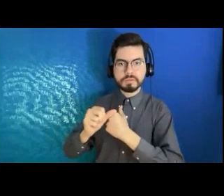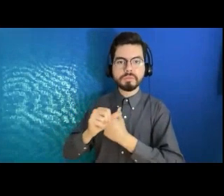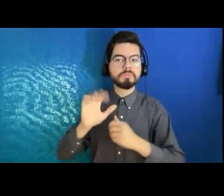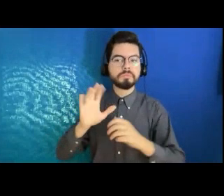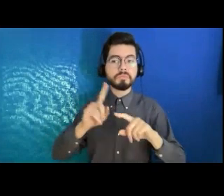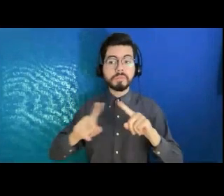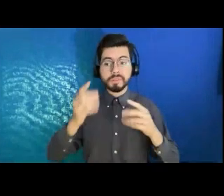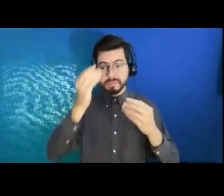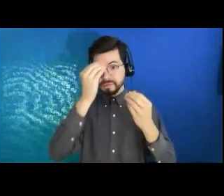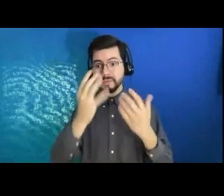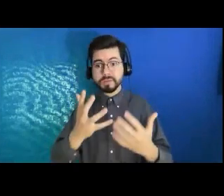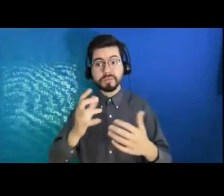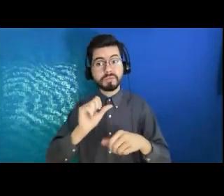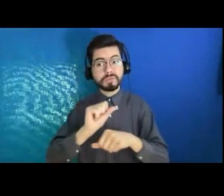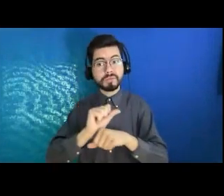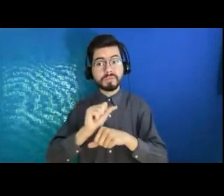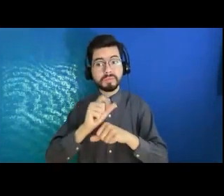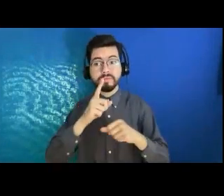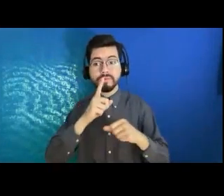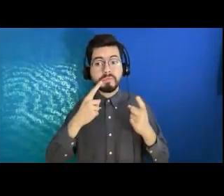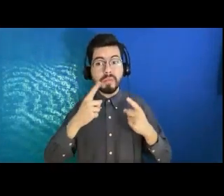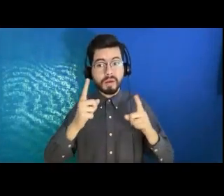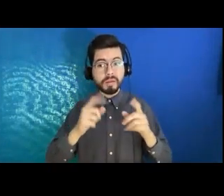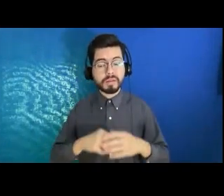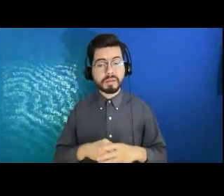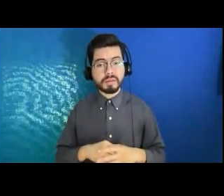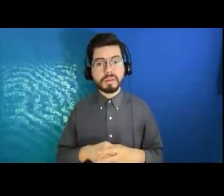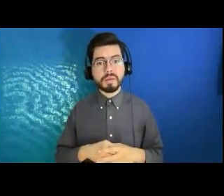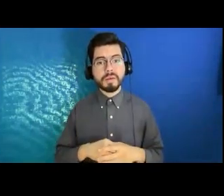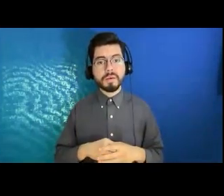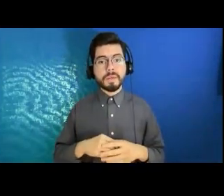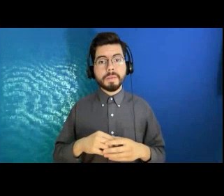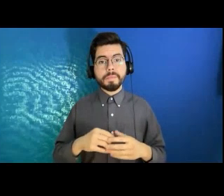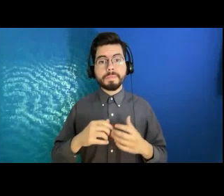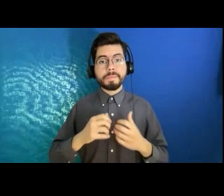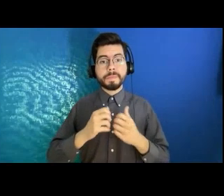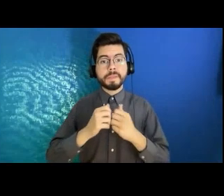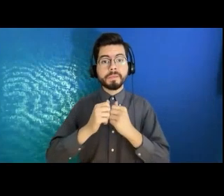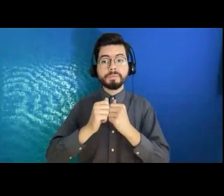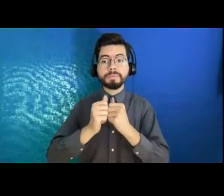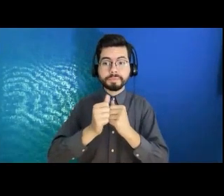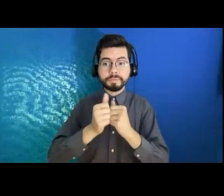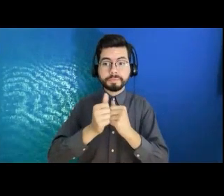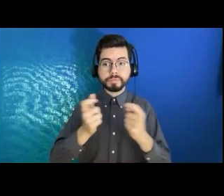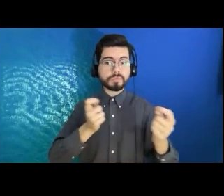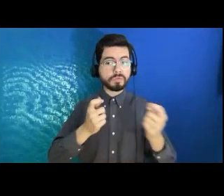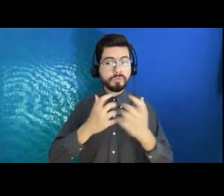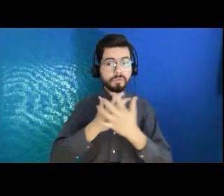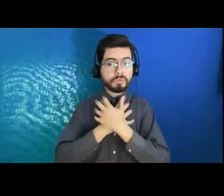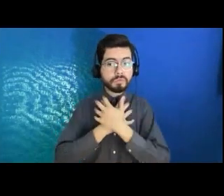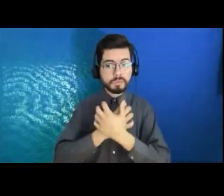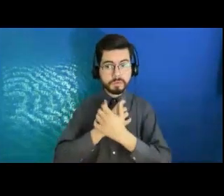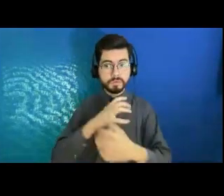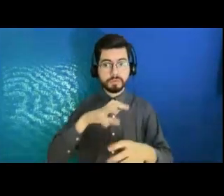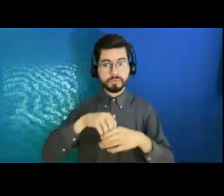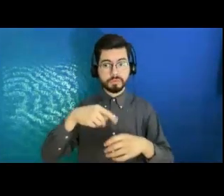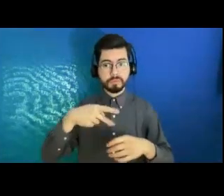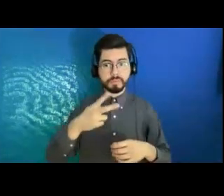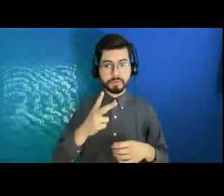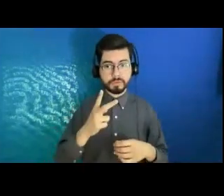So I thought I would cover kind of how we manage bears in the park. So the bear-human